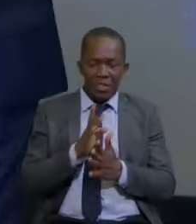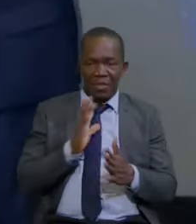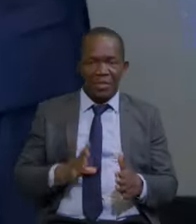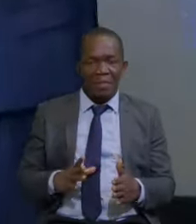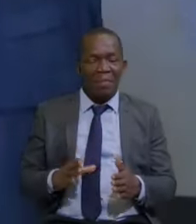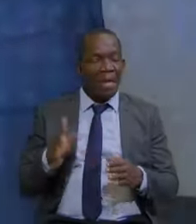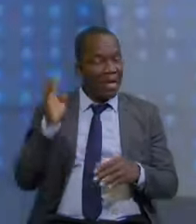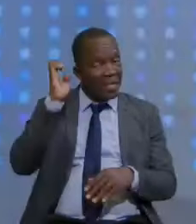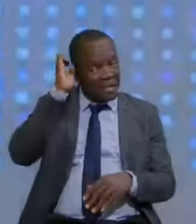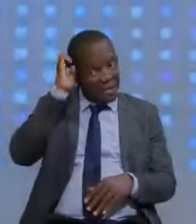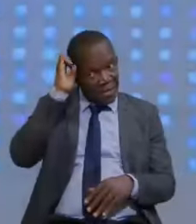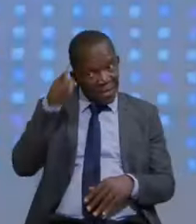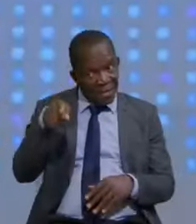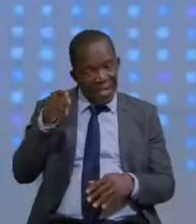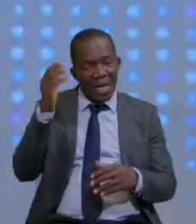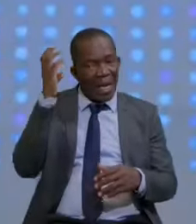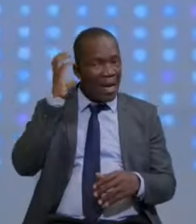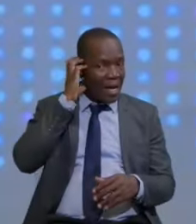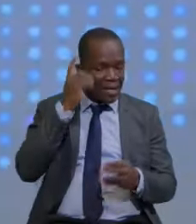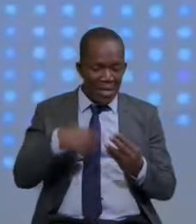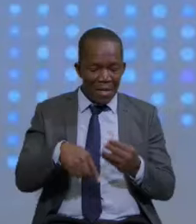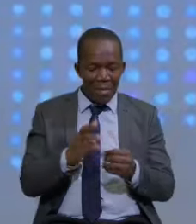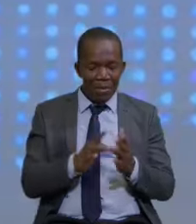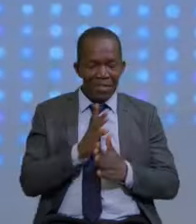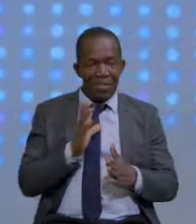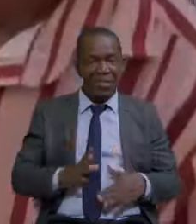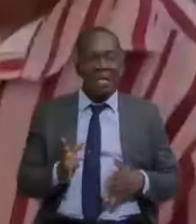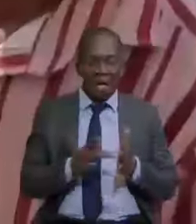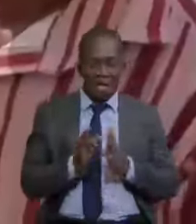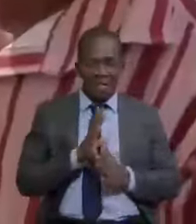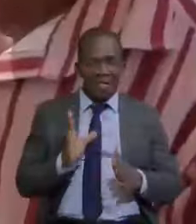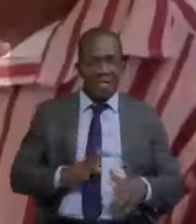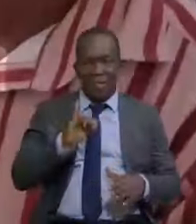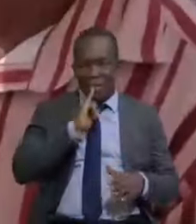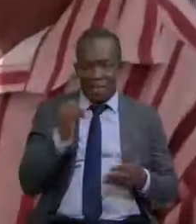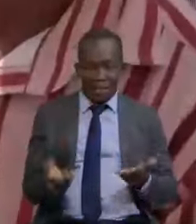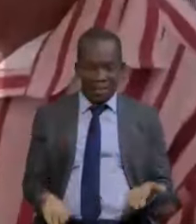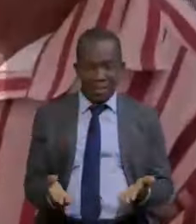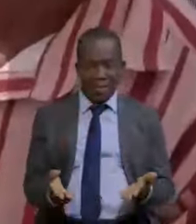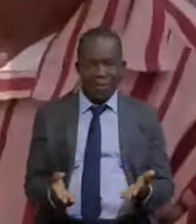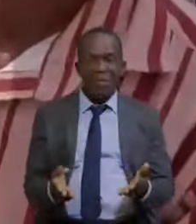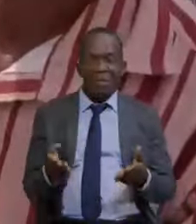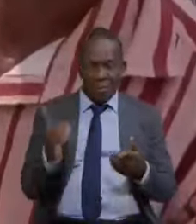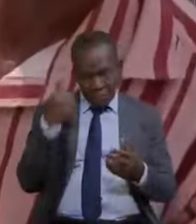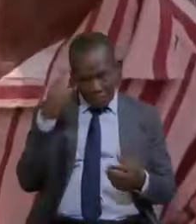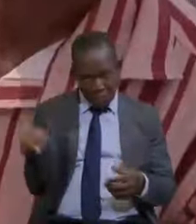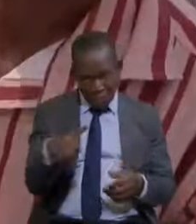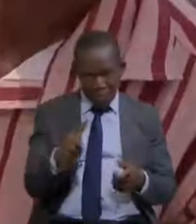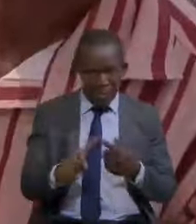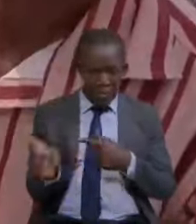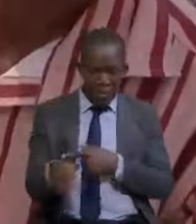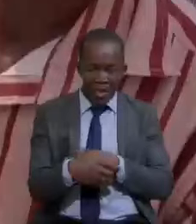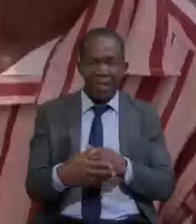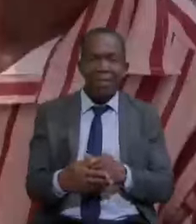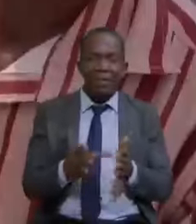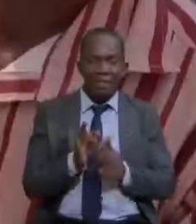Jesus was available. Jesus is available for you today. I said, Jesus is available